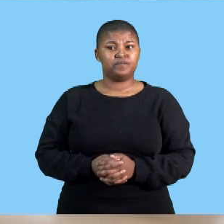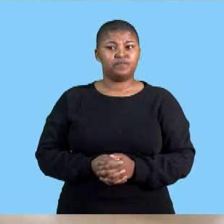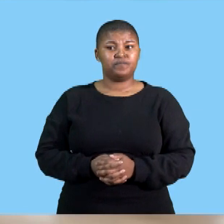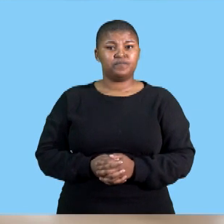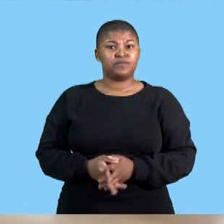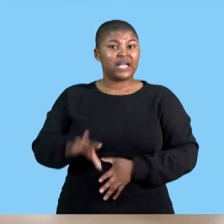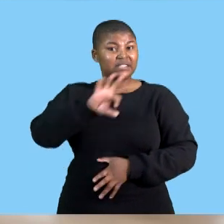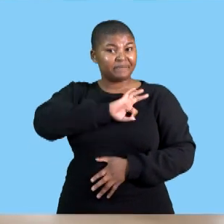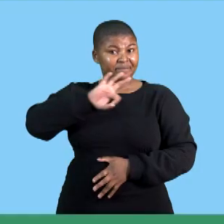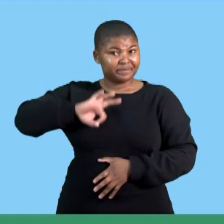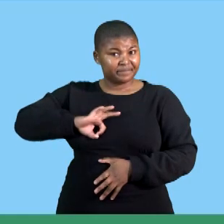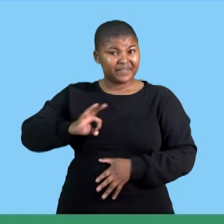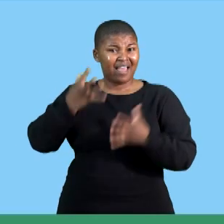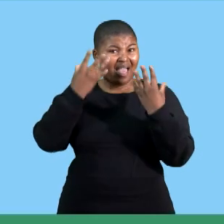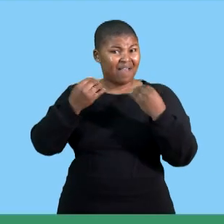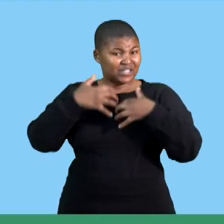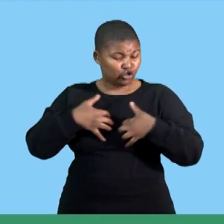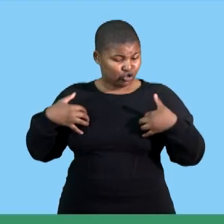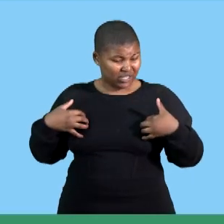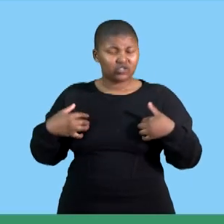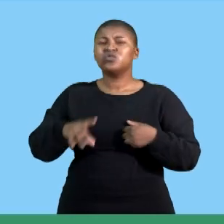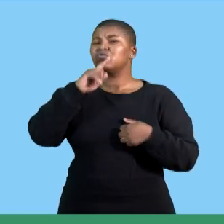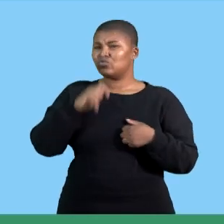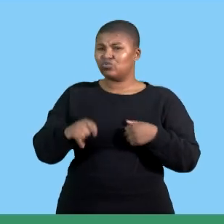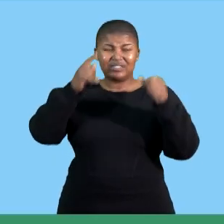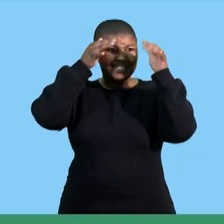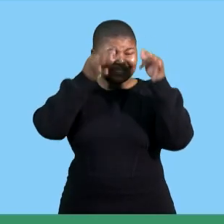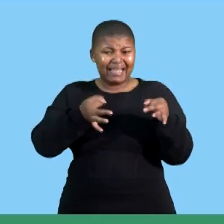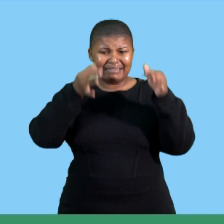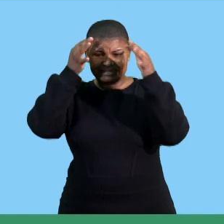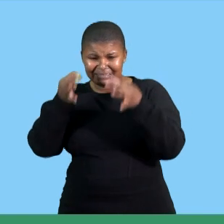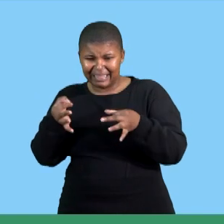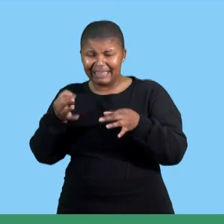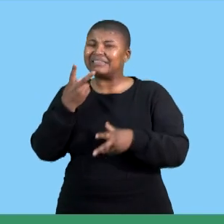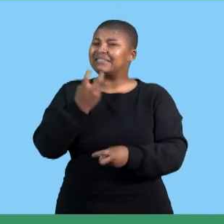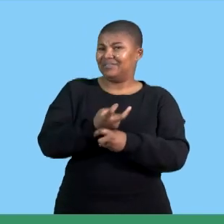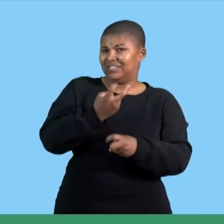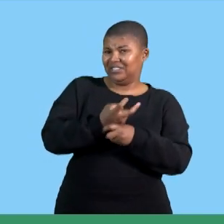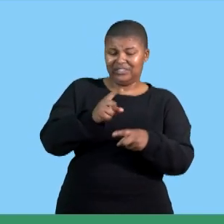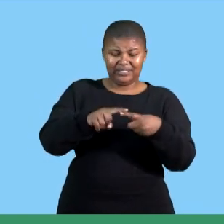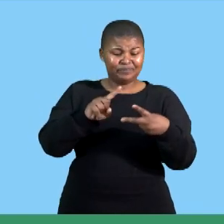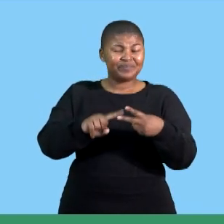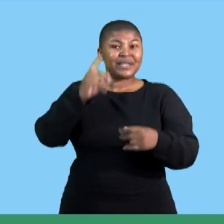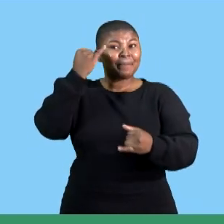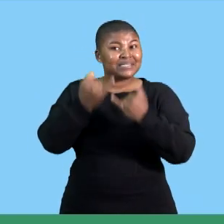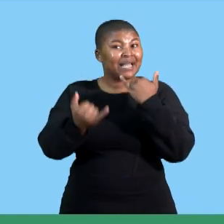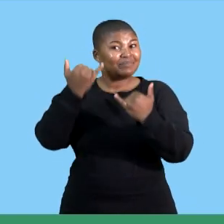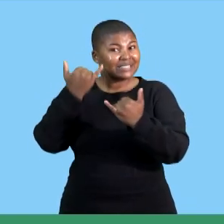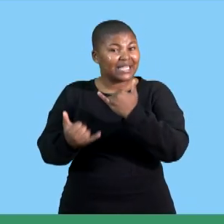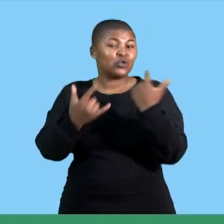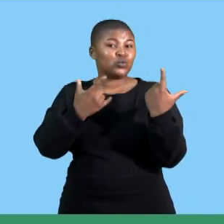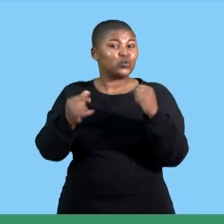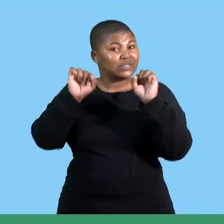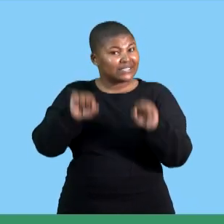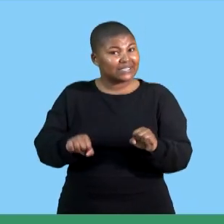Workers who suffer from stress often make poor decisions and errors, and this could lead to